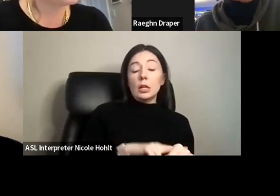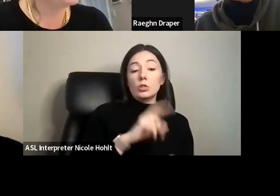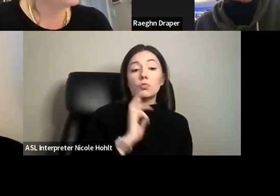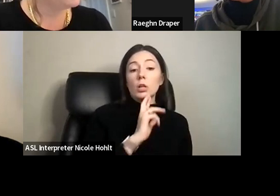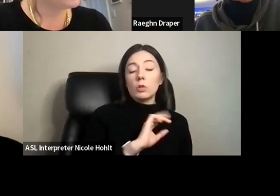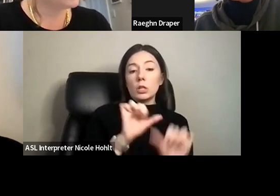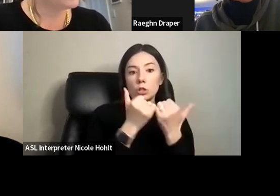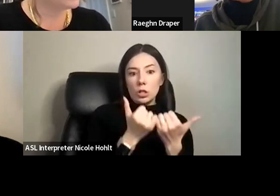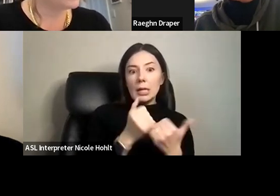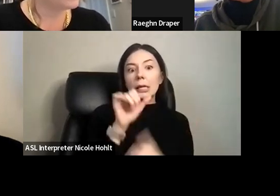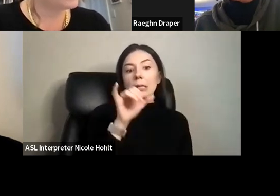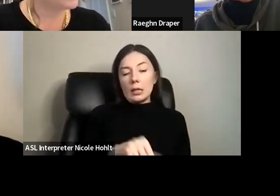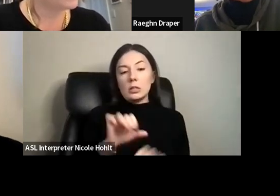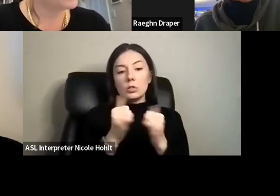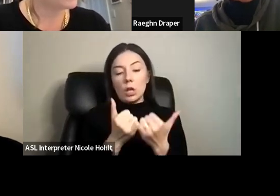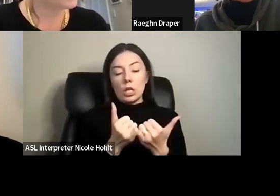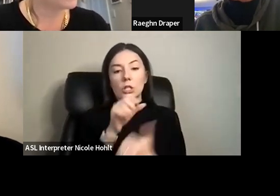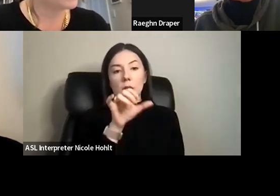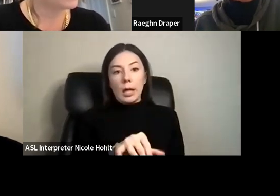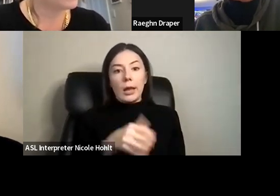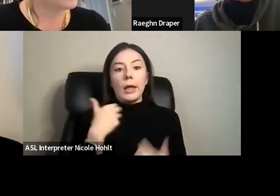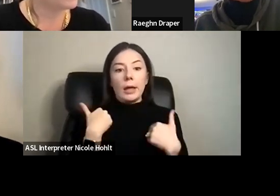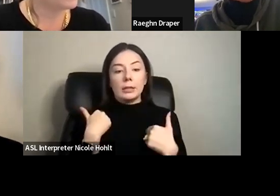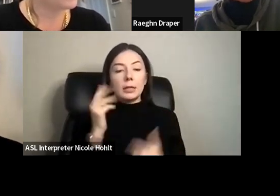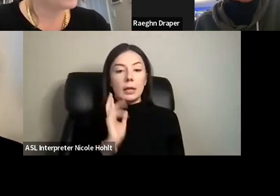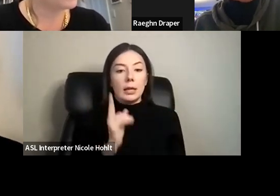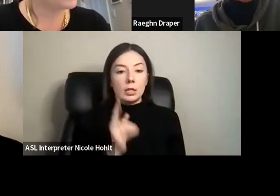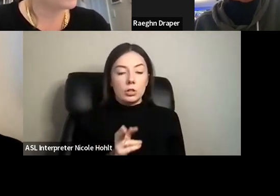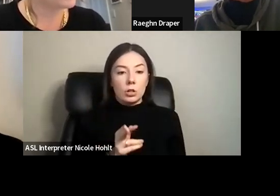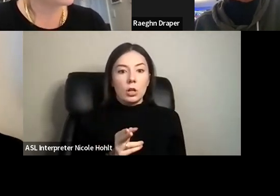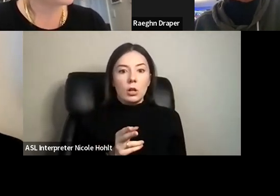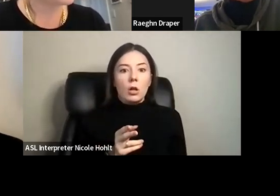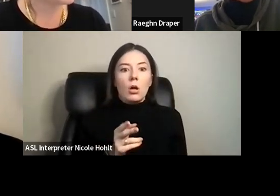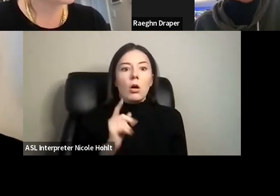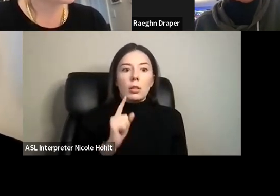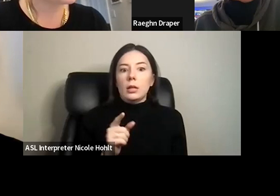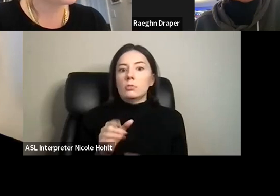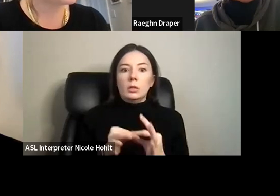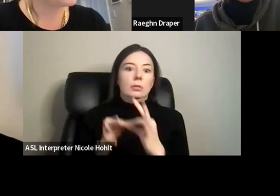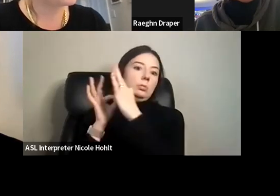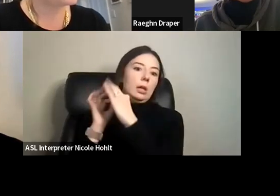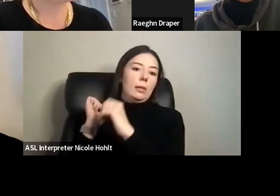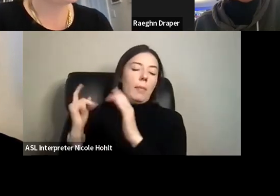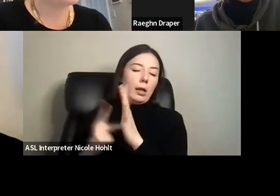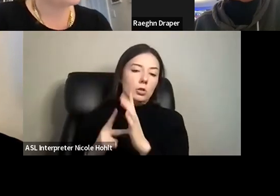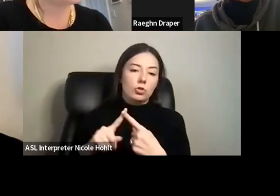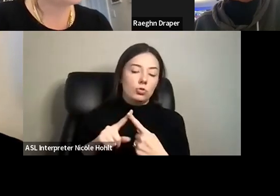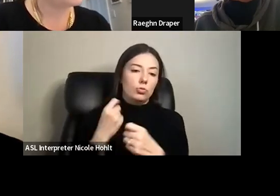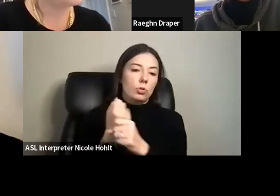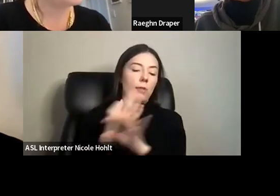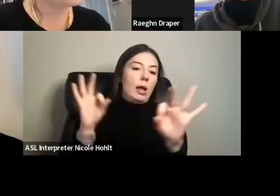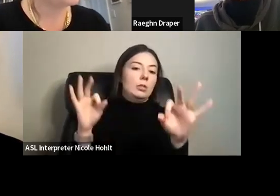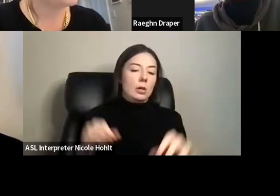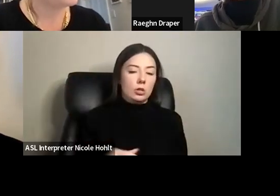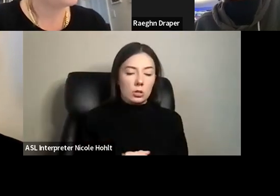is an association that has a history all the way dated back to emancipation. And they are